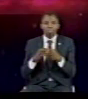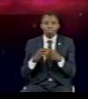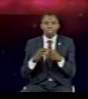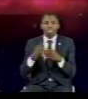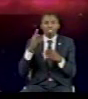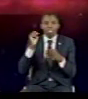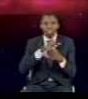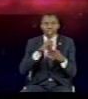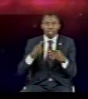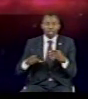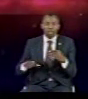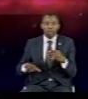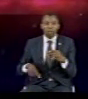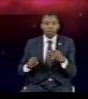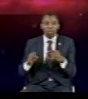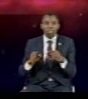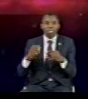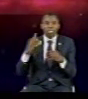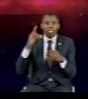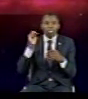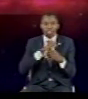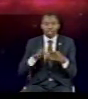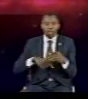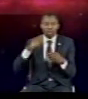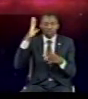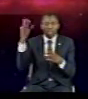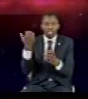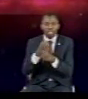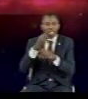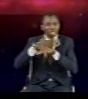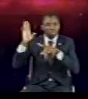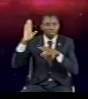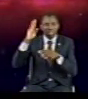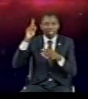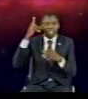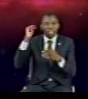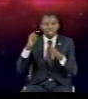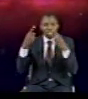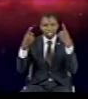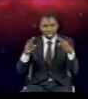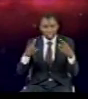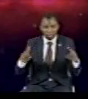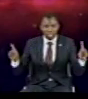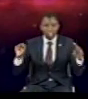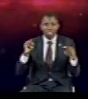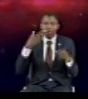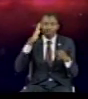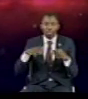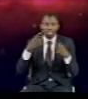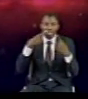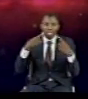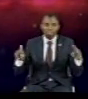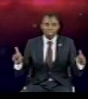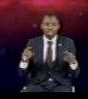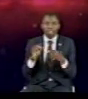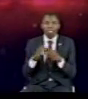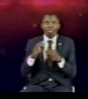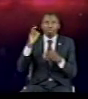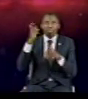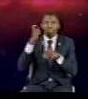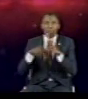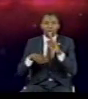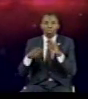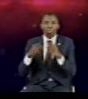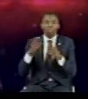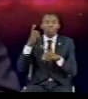judgment and take away the disasters, the pestilences, and the plagues from the